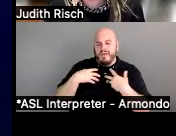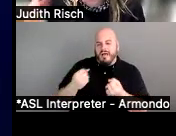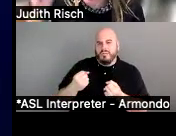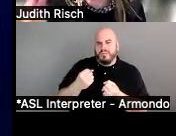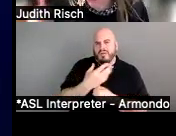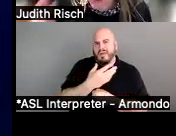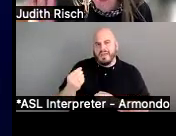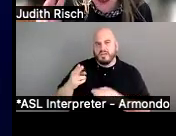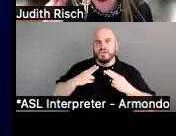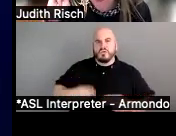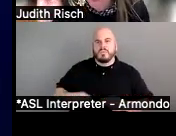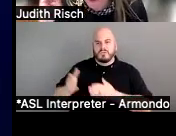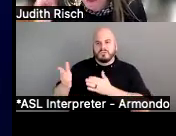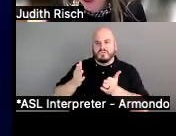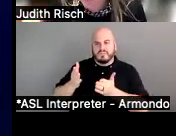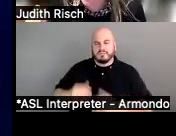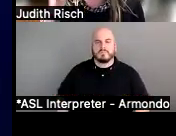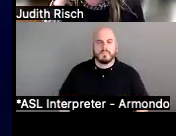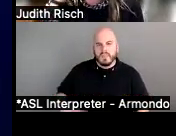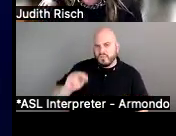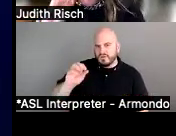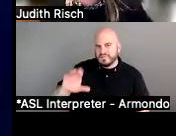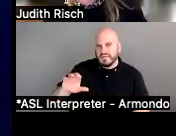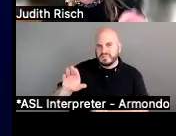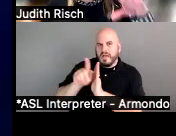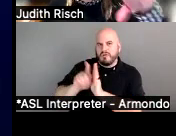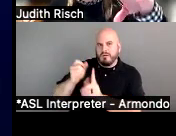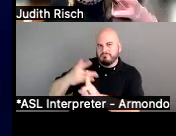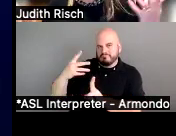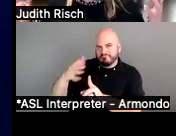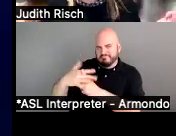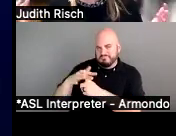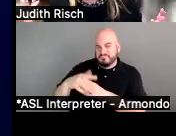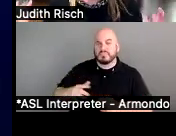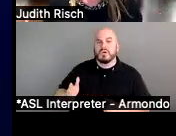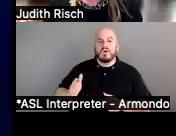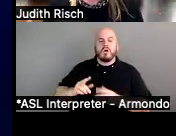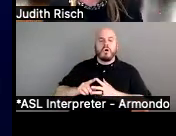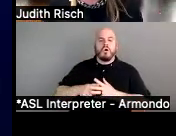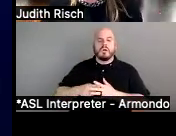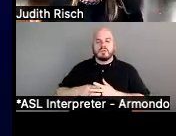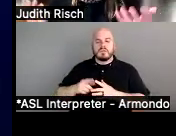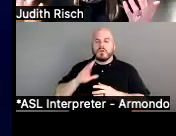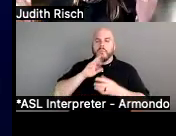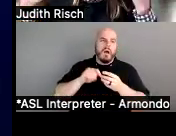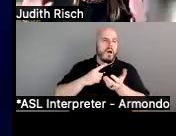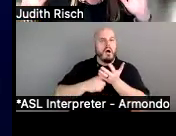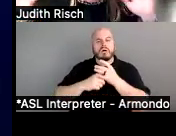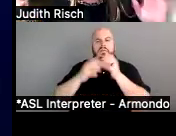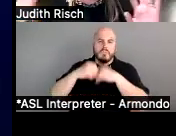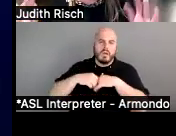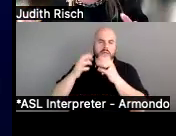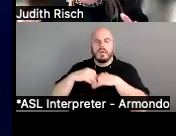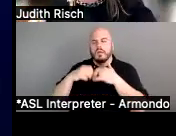For 30 seconds of background, I'm going to make this fast. But originally, Department of Ed, when they talk about dismantling the Department of Ed, I'm like,